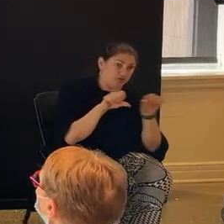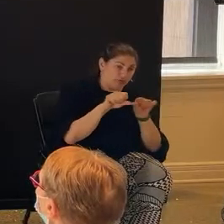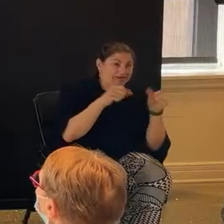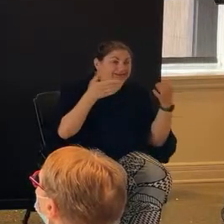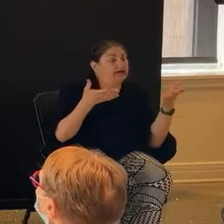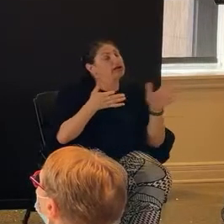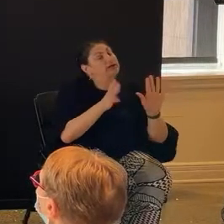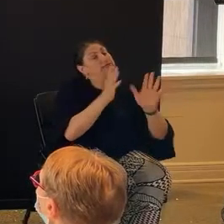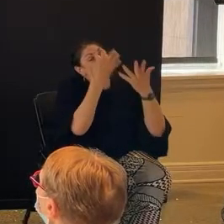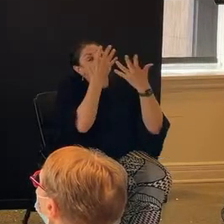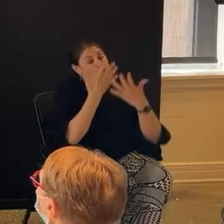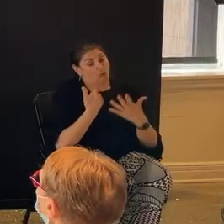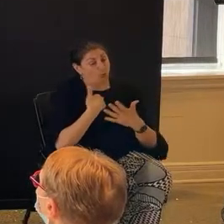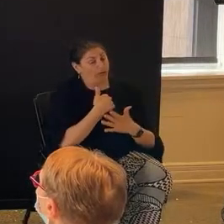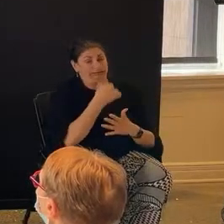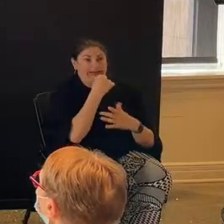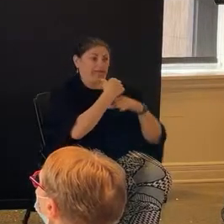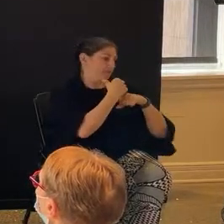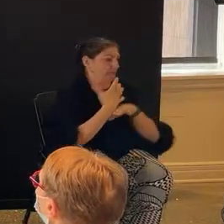for them.